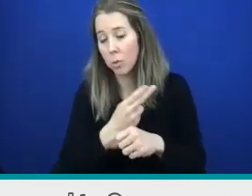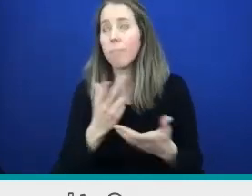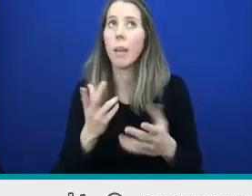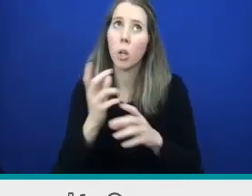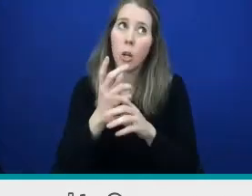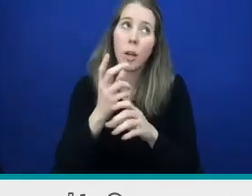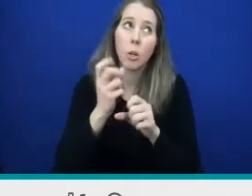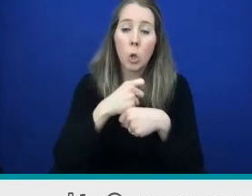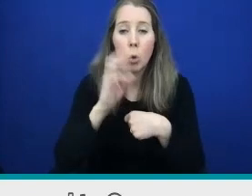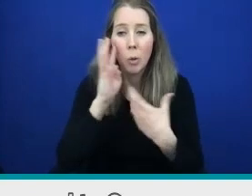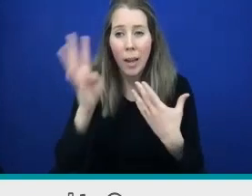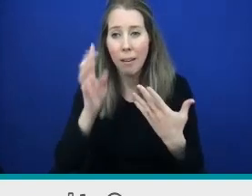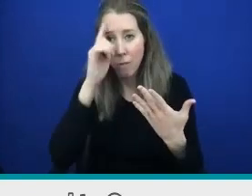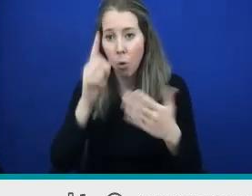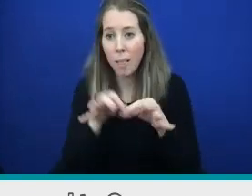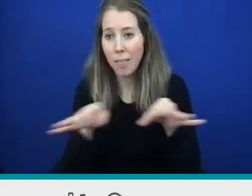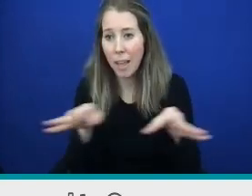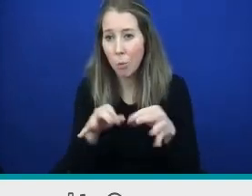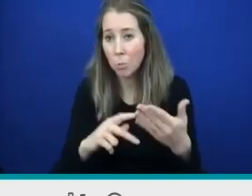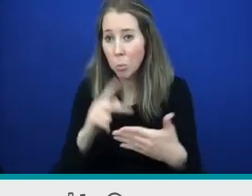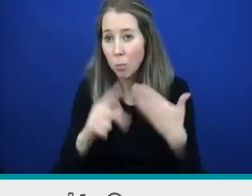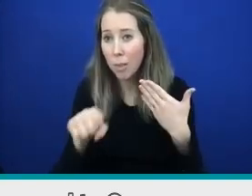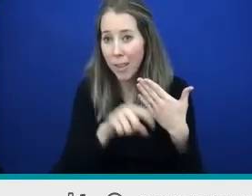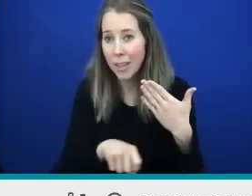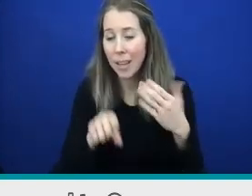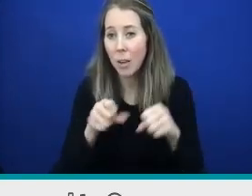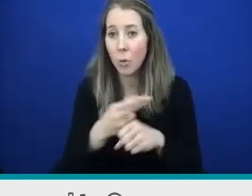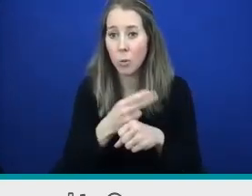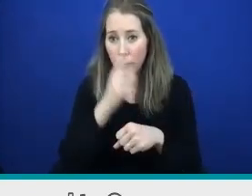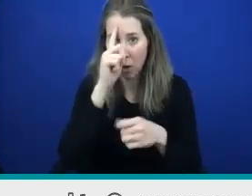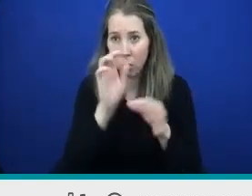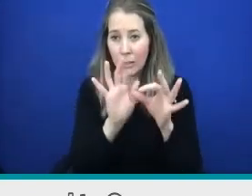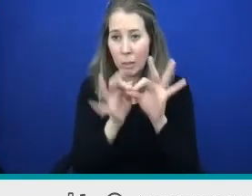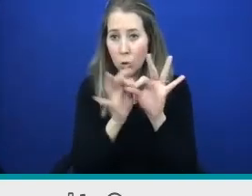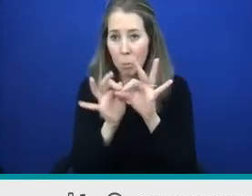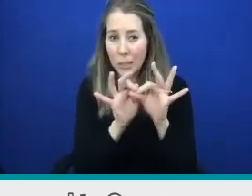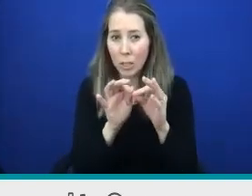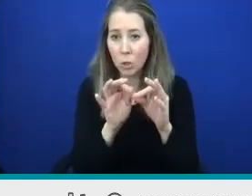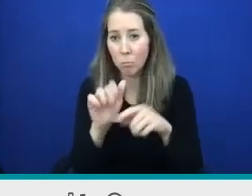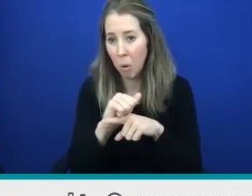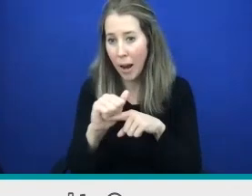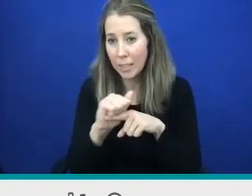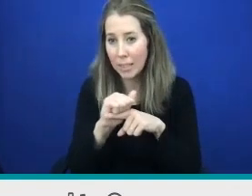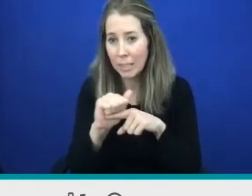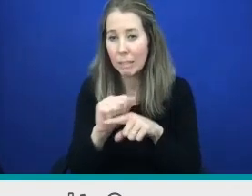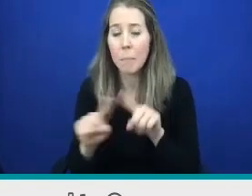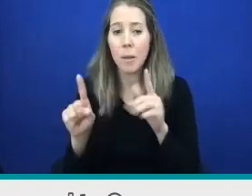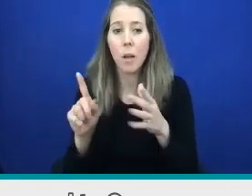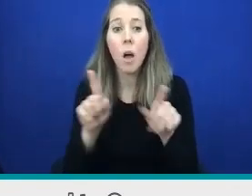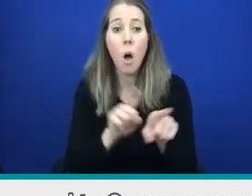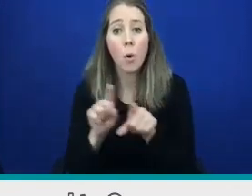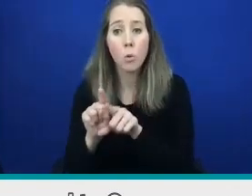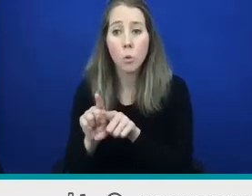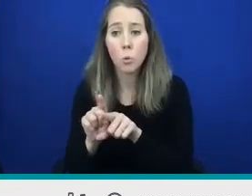created for our language program so that they can use it for interpretation practice. But it's kind of